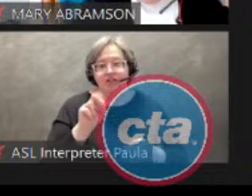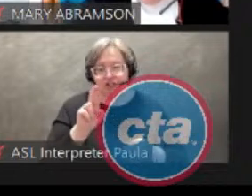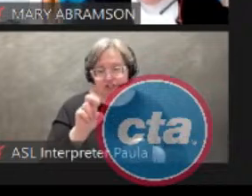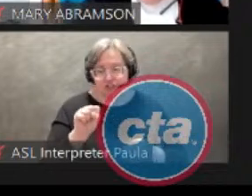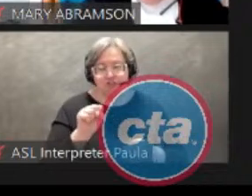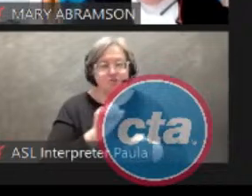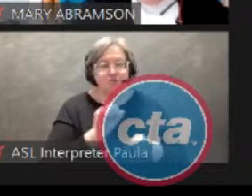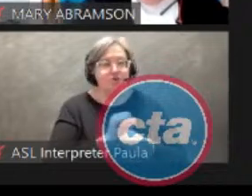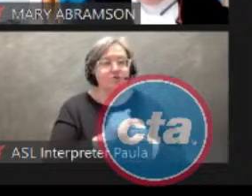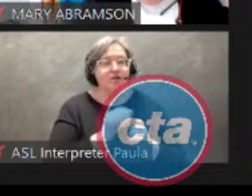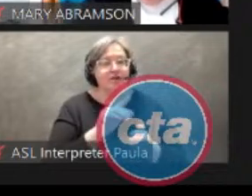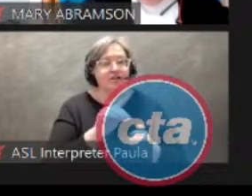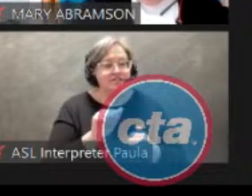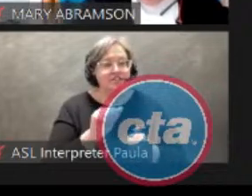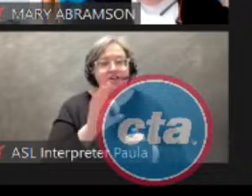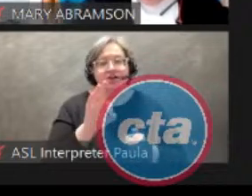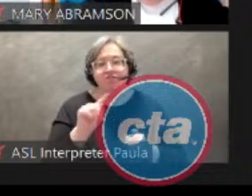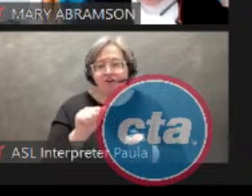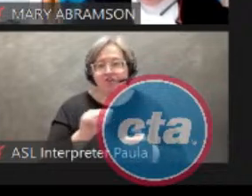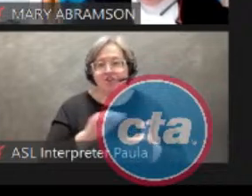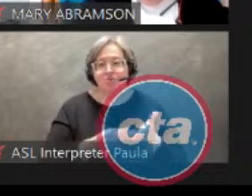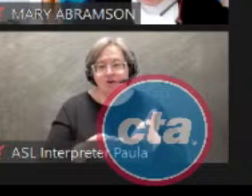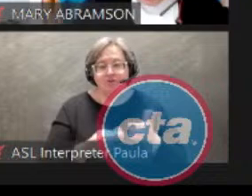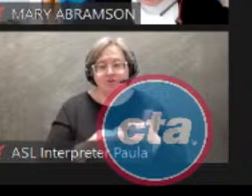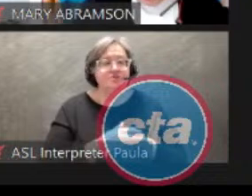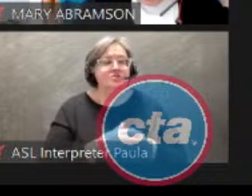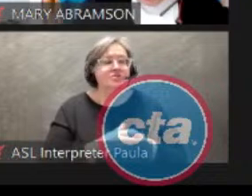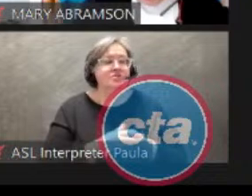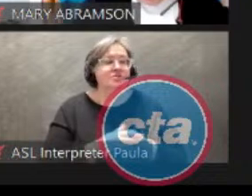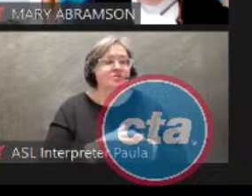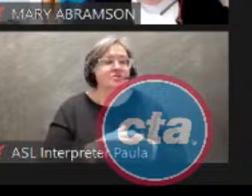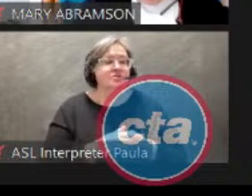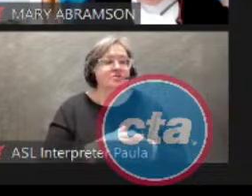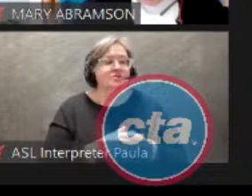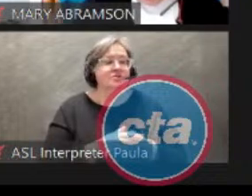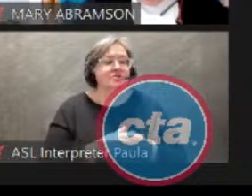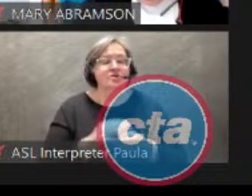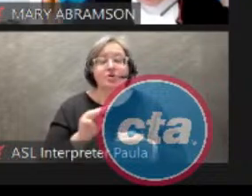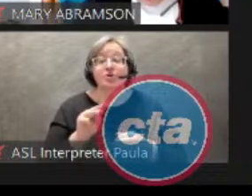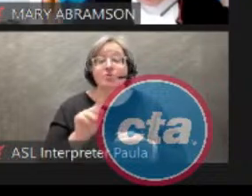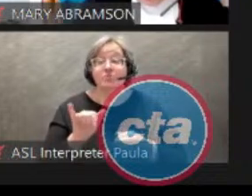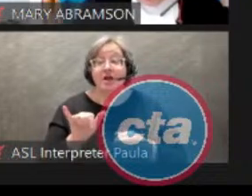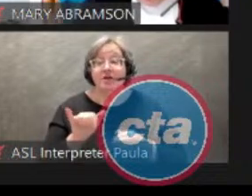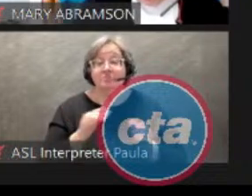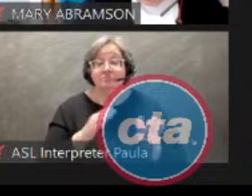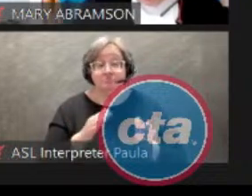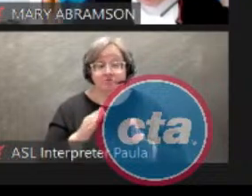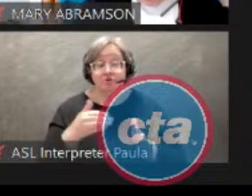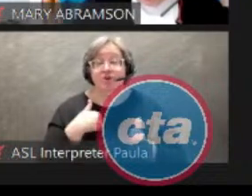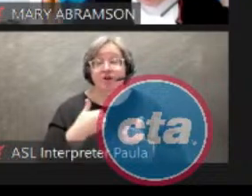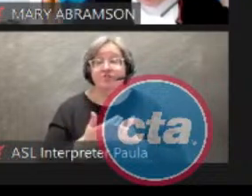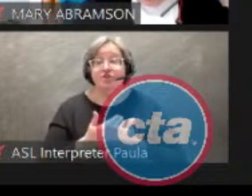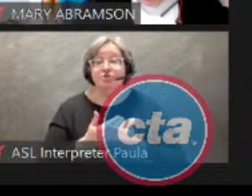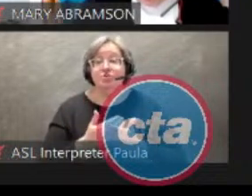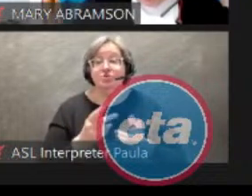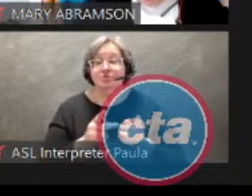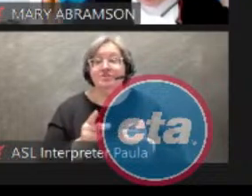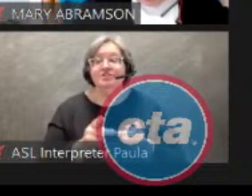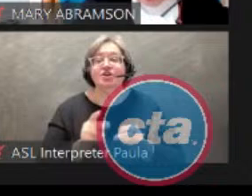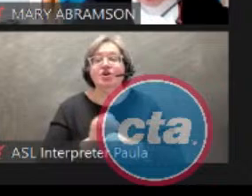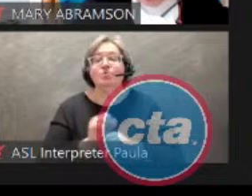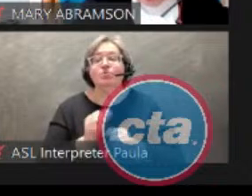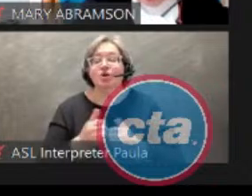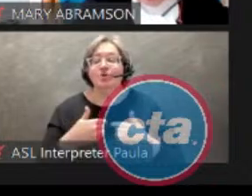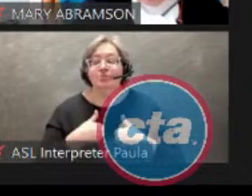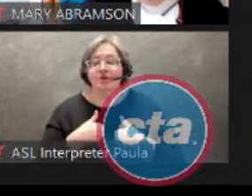the CTA FTA waiver at this time. In May, we do have a new position that will be coming on. Will be working with